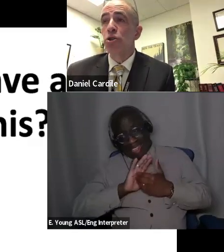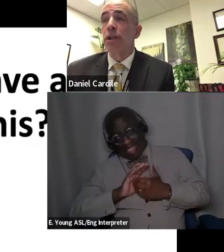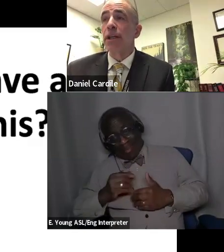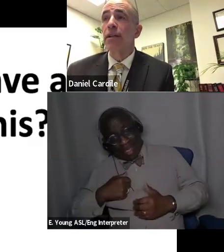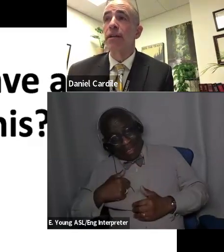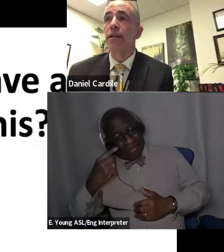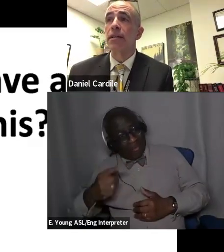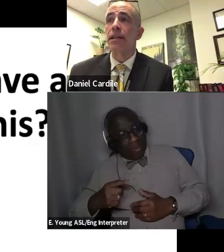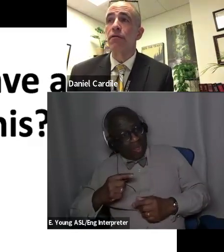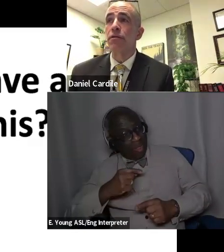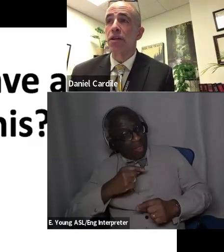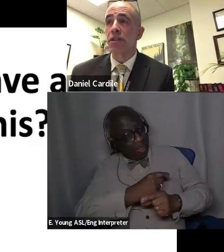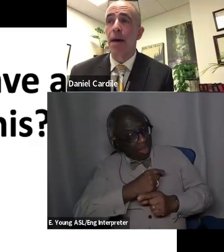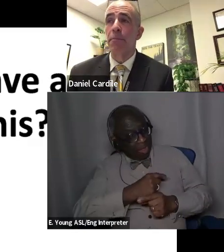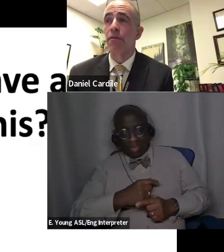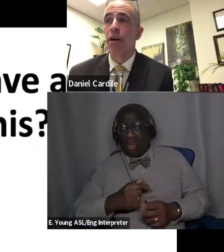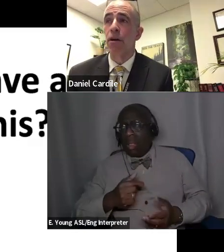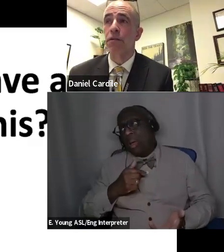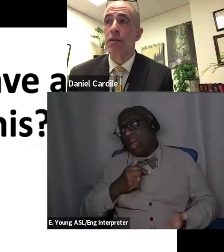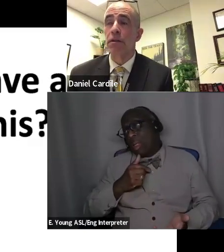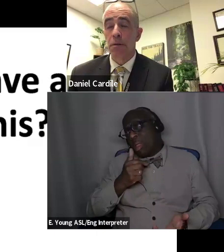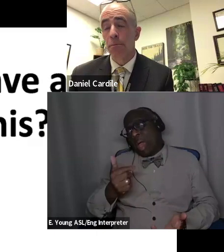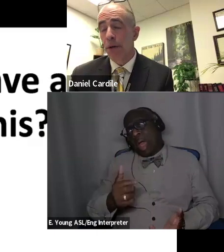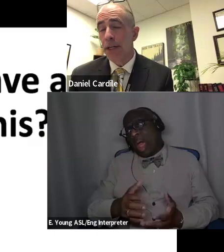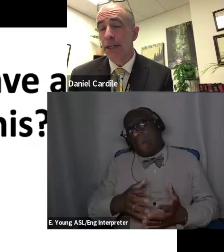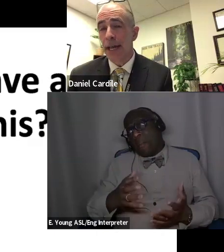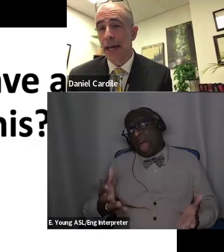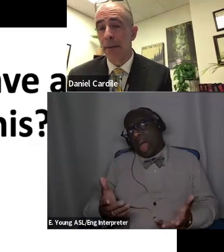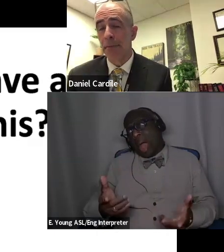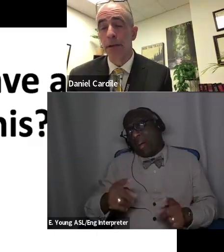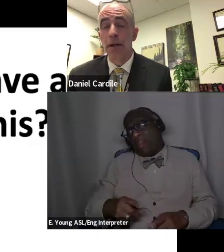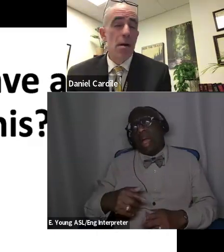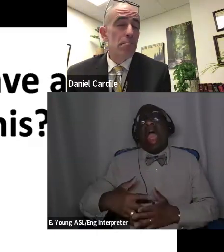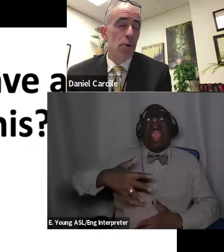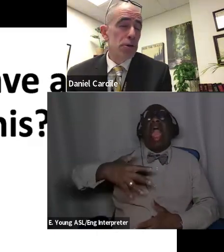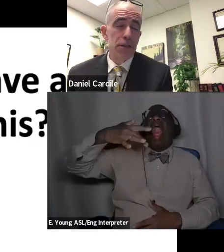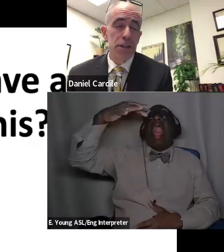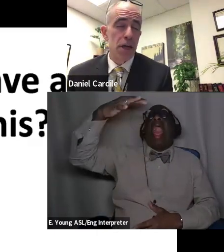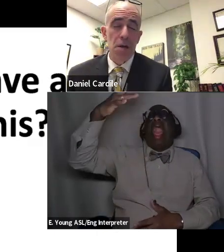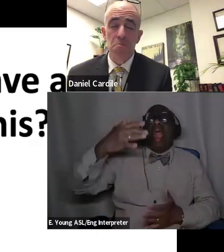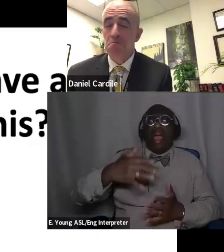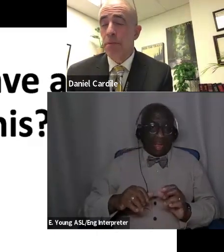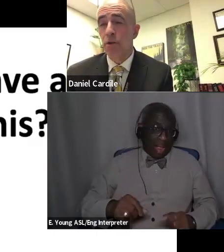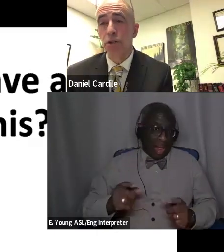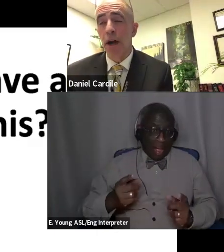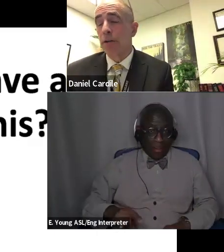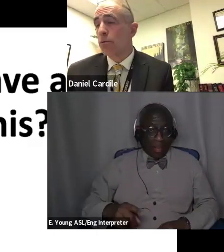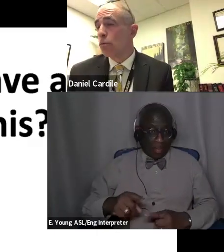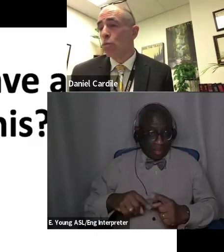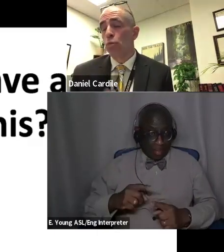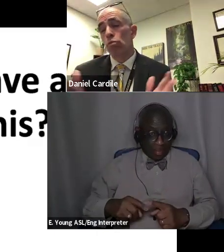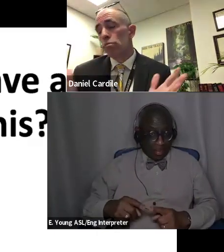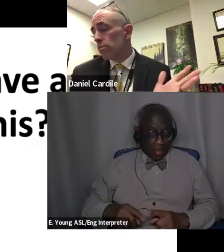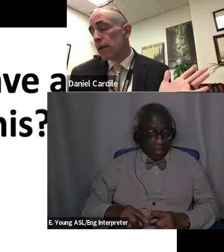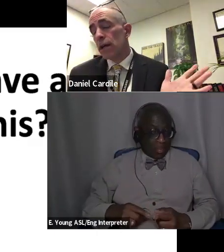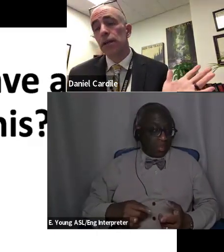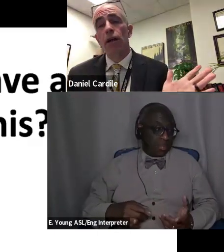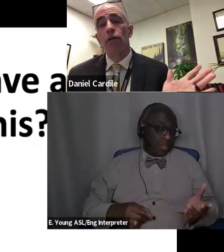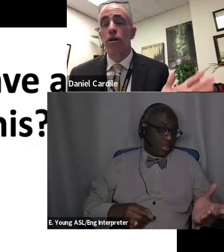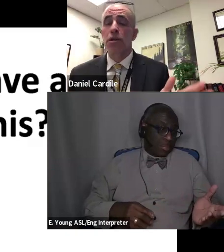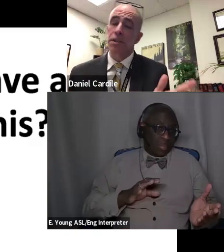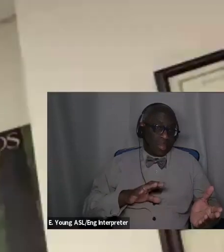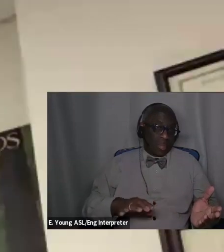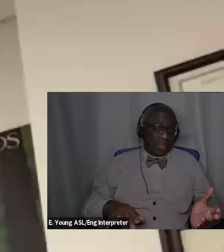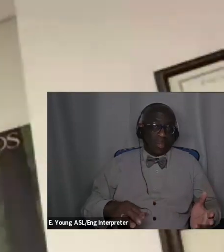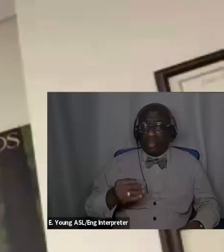Not usually. It doesn't happen very often, but it can happen. Most of the time, your child might not